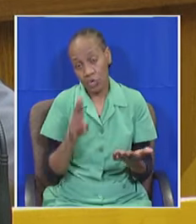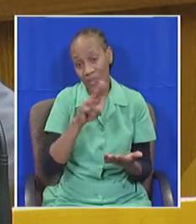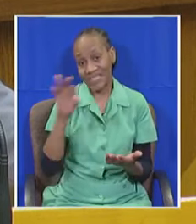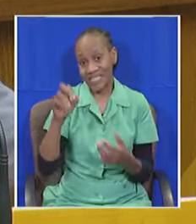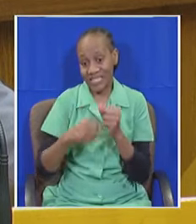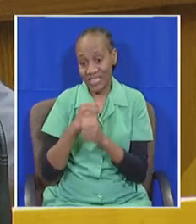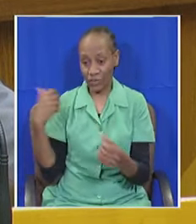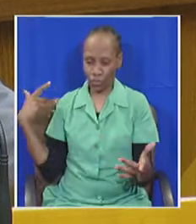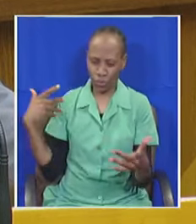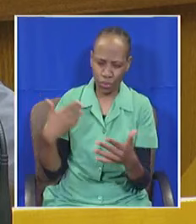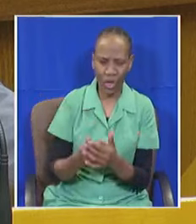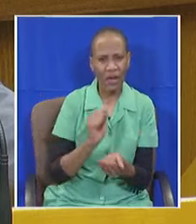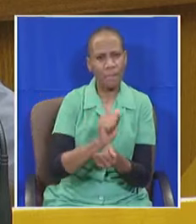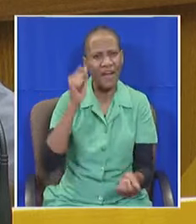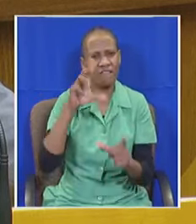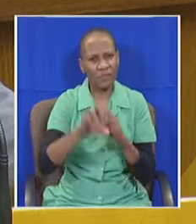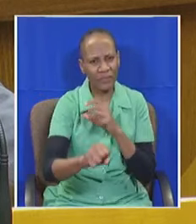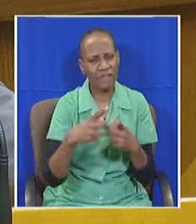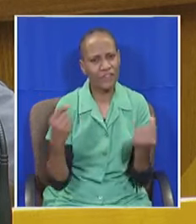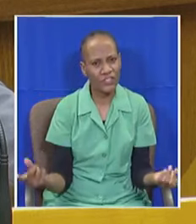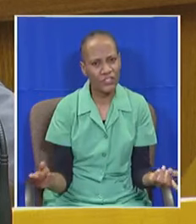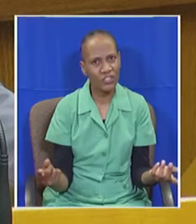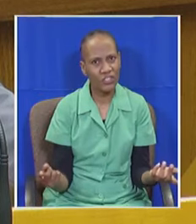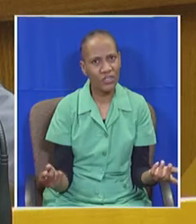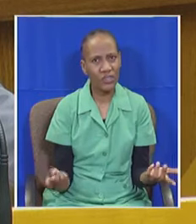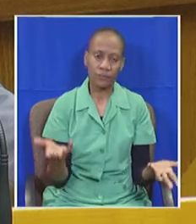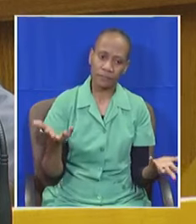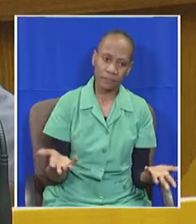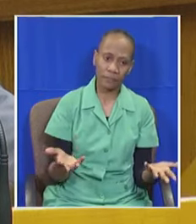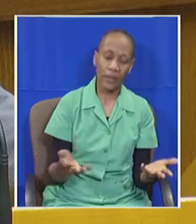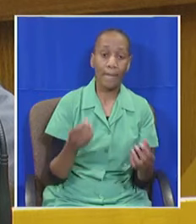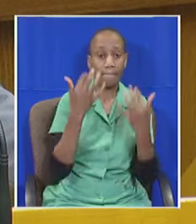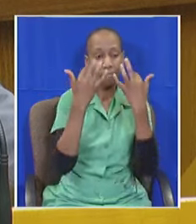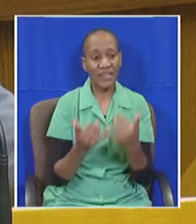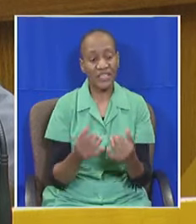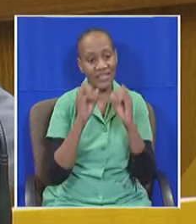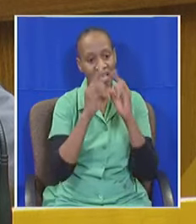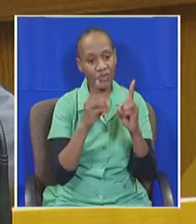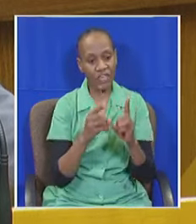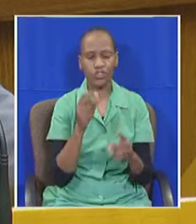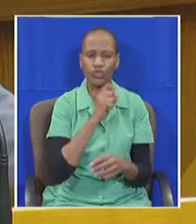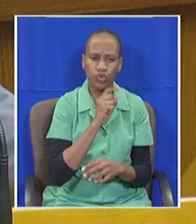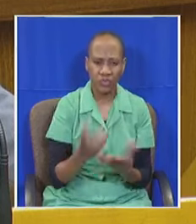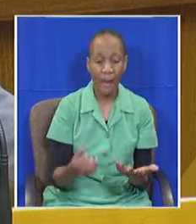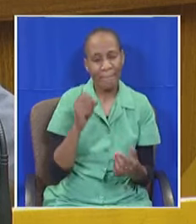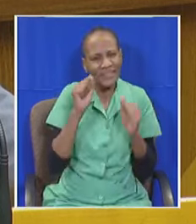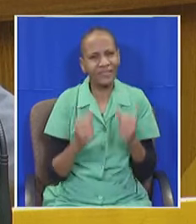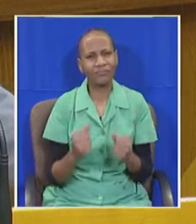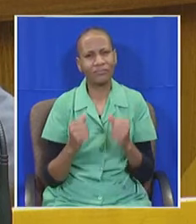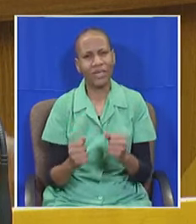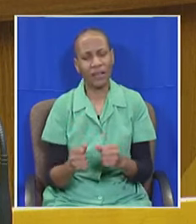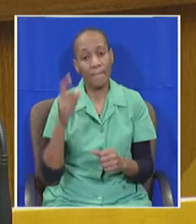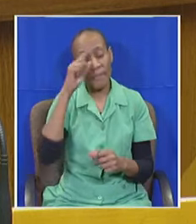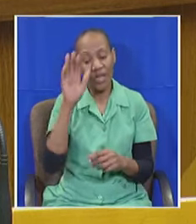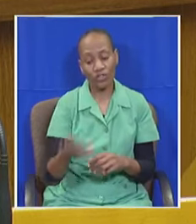years into our democratic dispensation, and despite spending one-fifth of our budget on education, a black child in South Africa will receive an